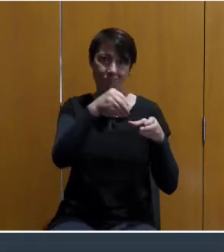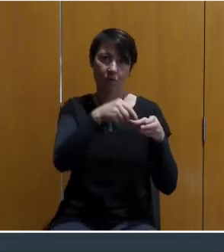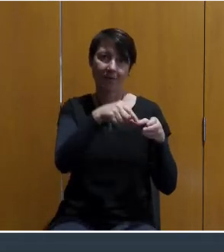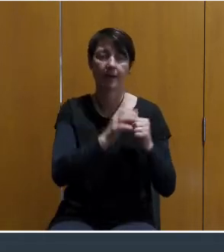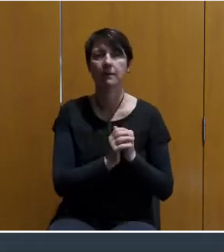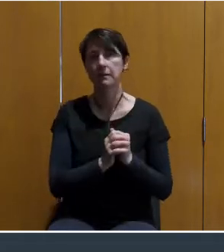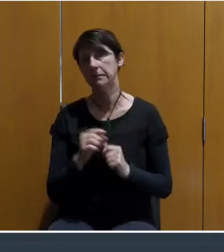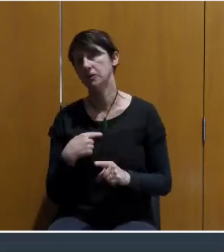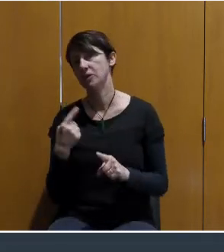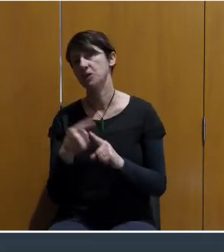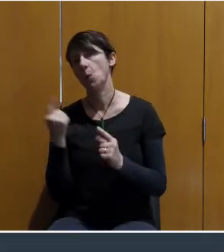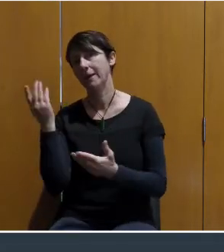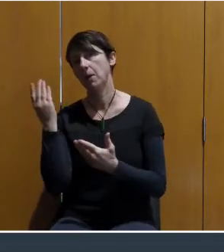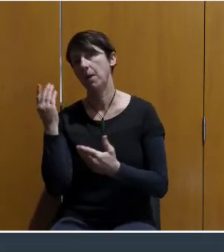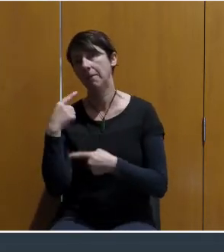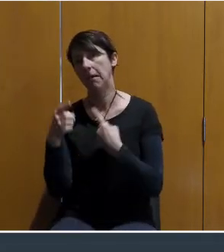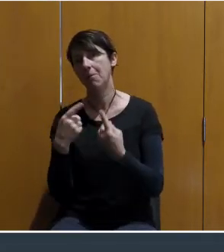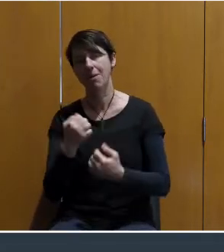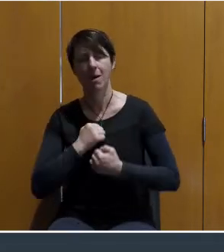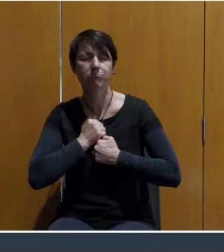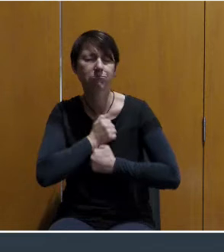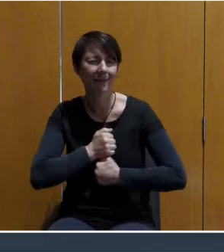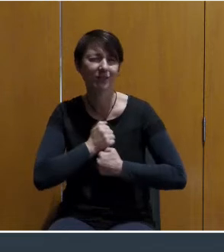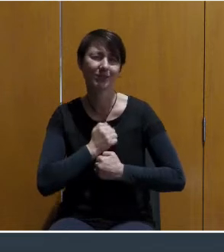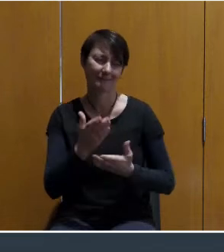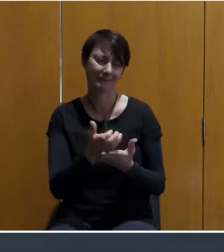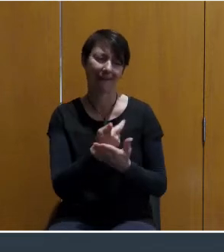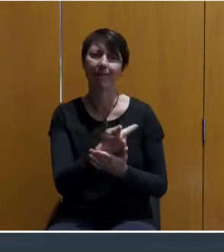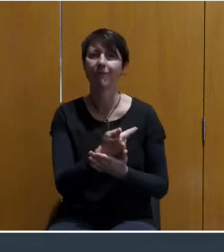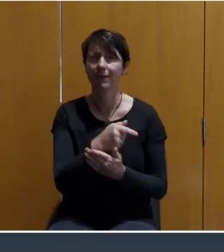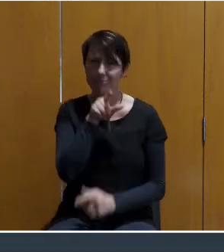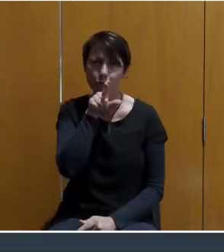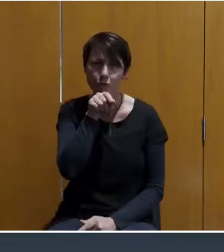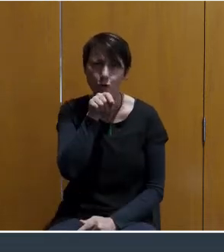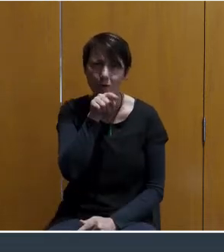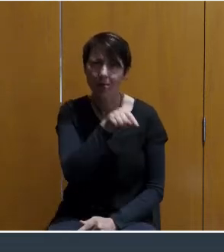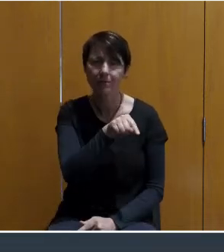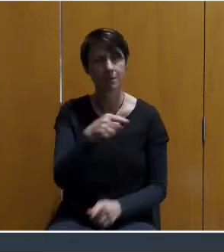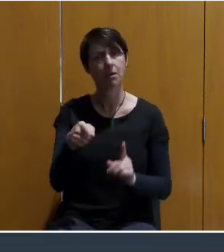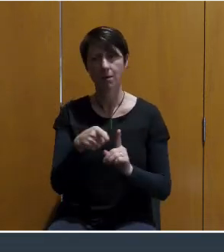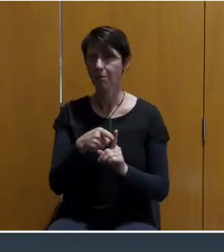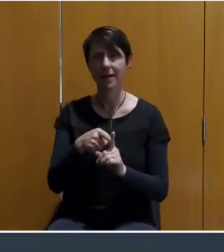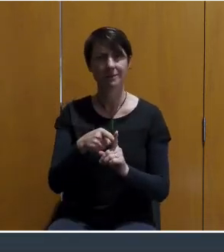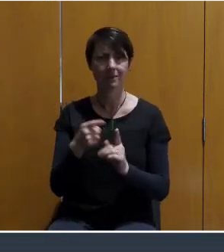for dotterels and my love for New Zealand wildlife.